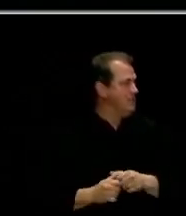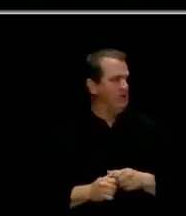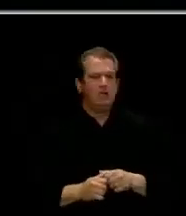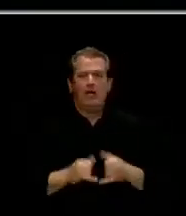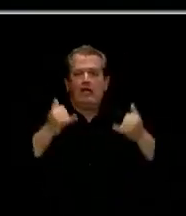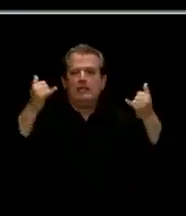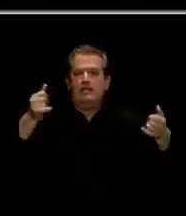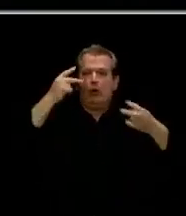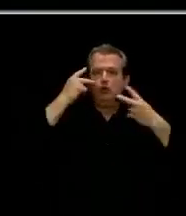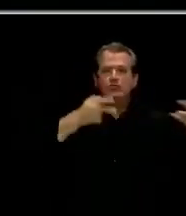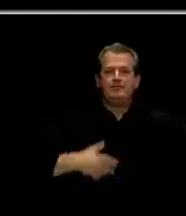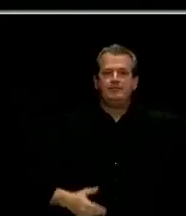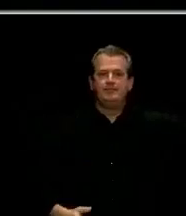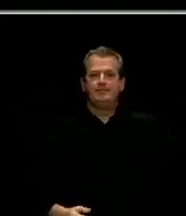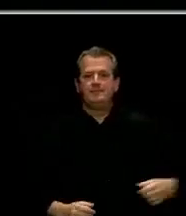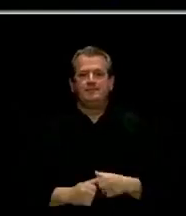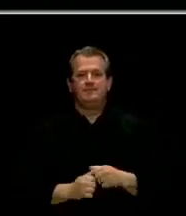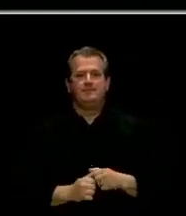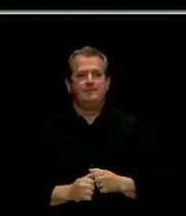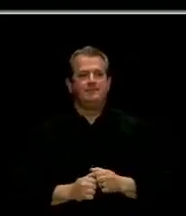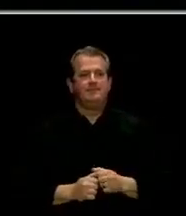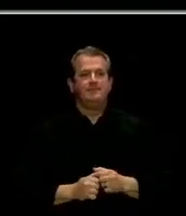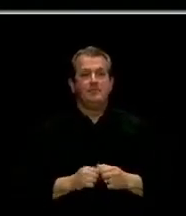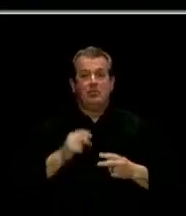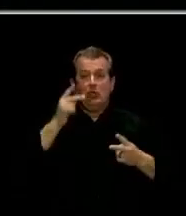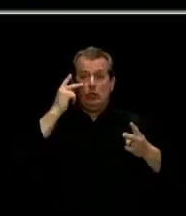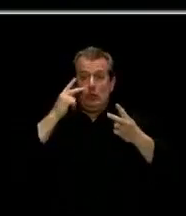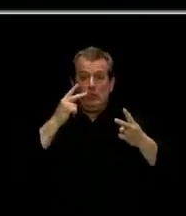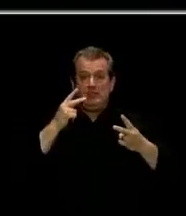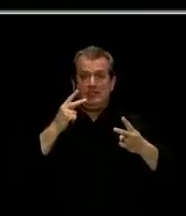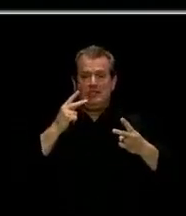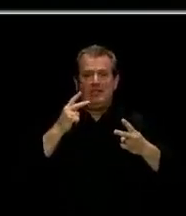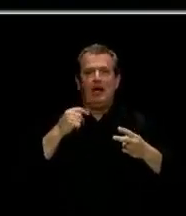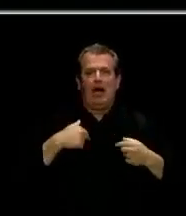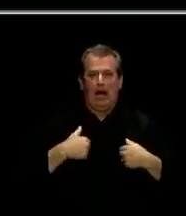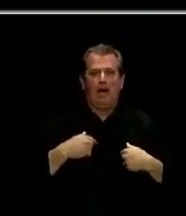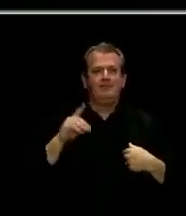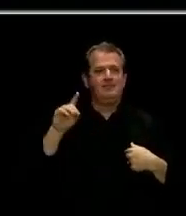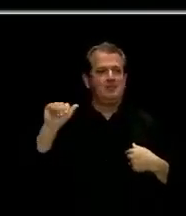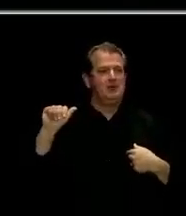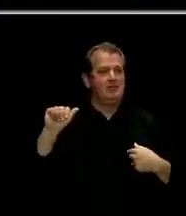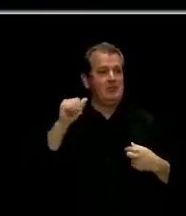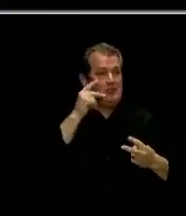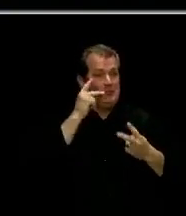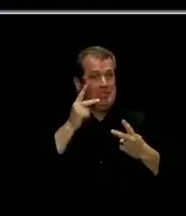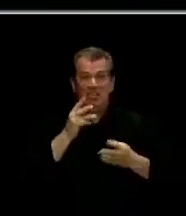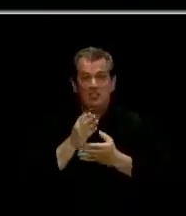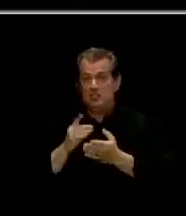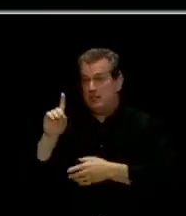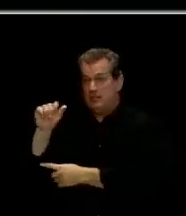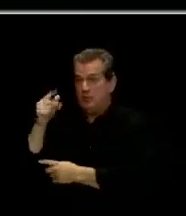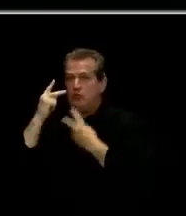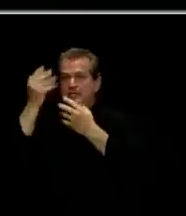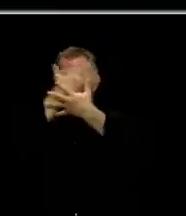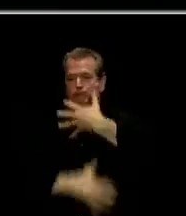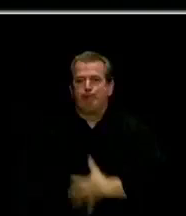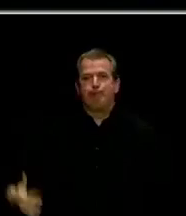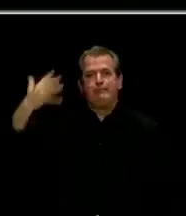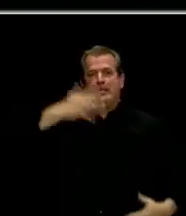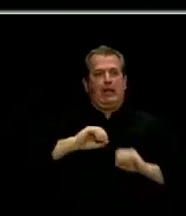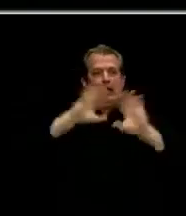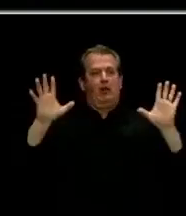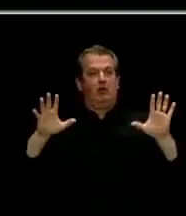What do you see now? You see, some disabilities are seen, some disabilities are